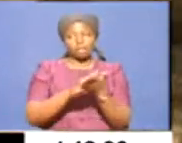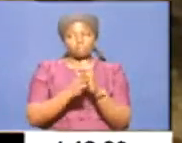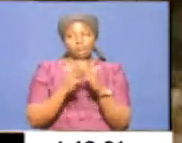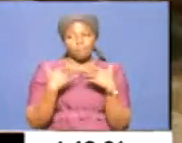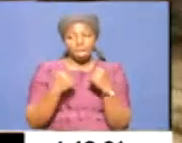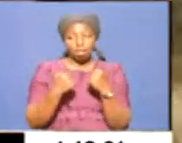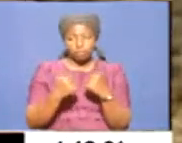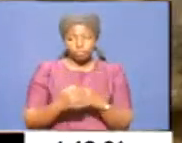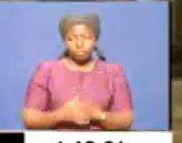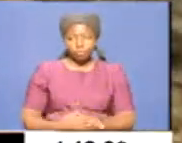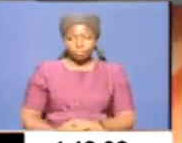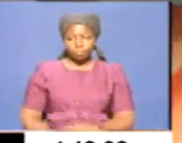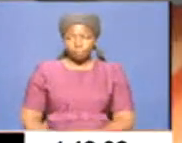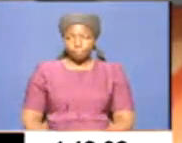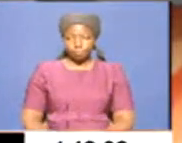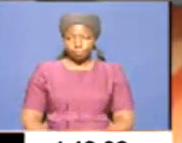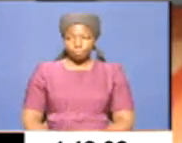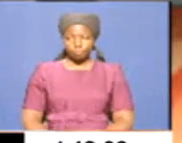Lunchtime News.